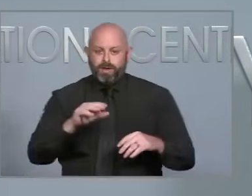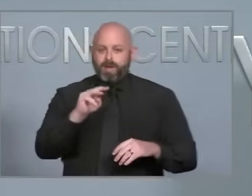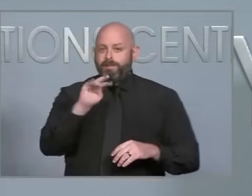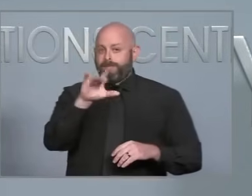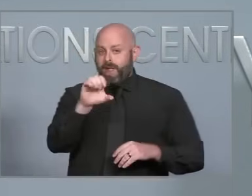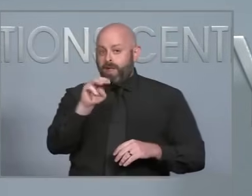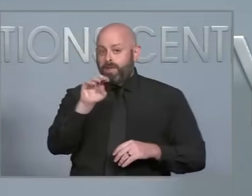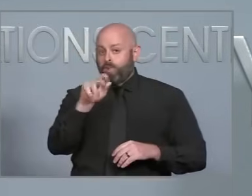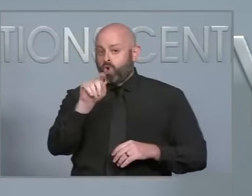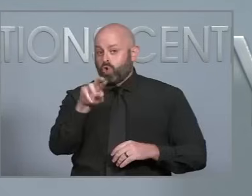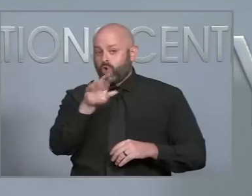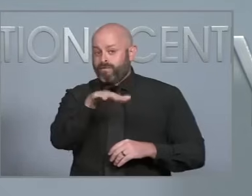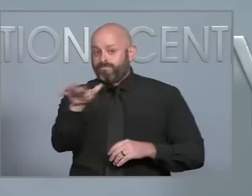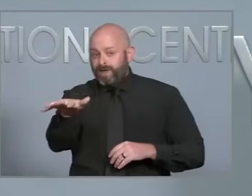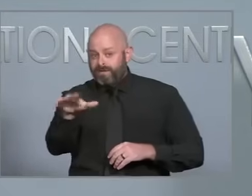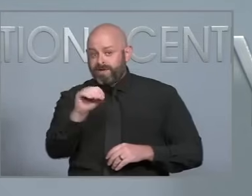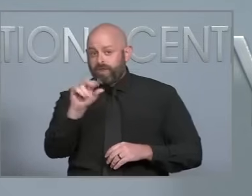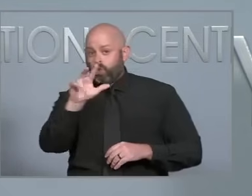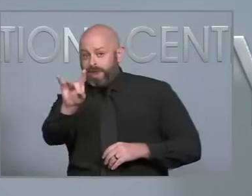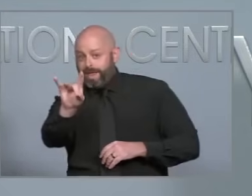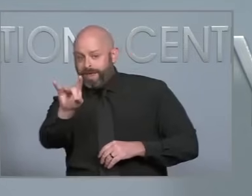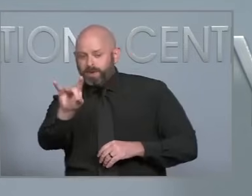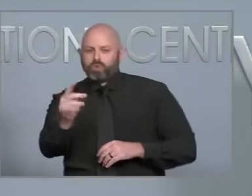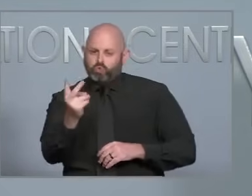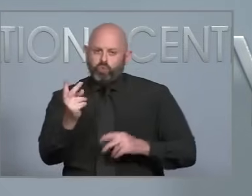55 and mile marker 38.